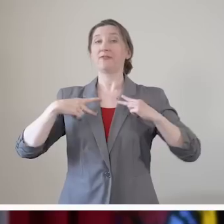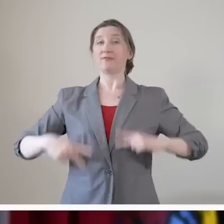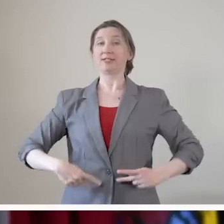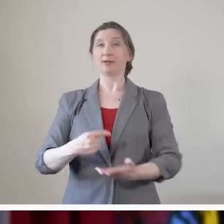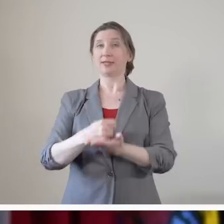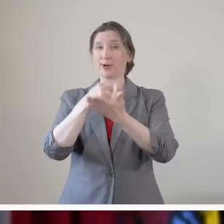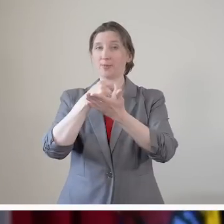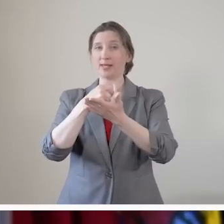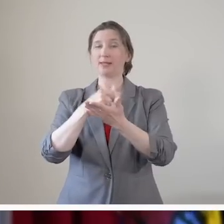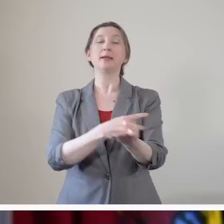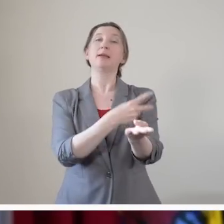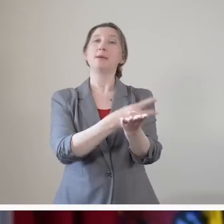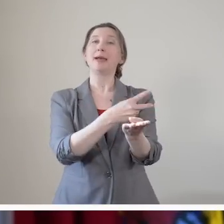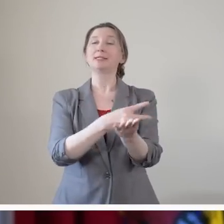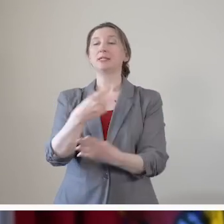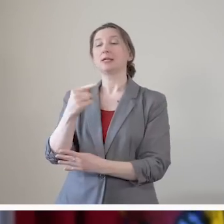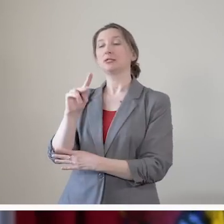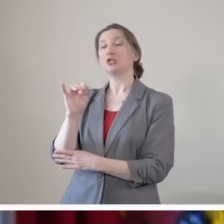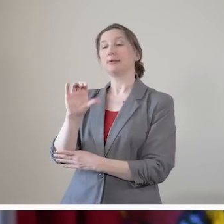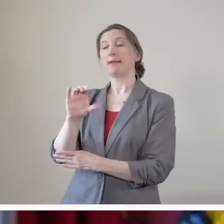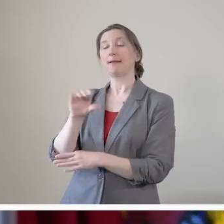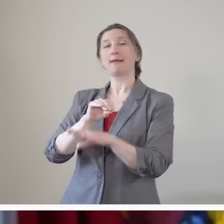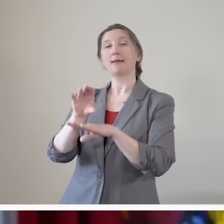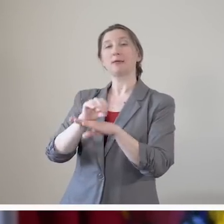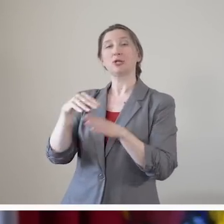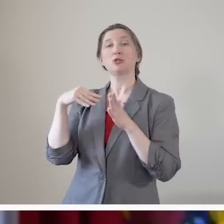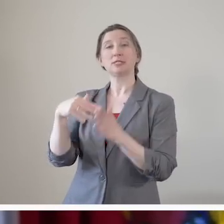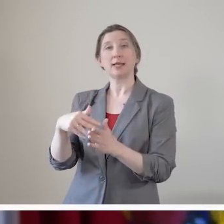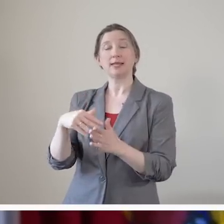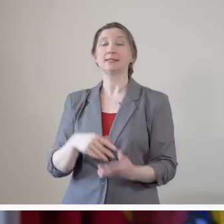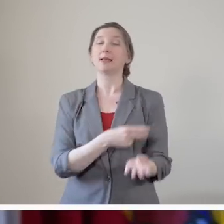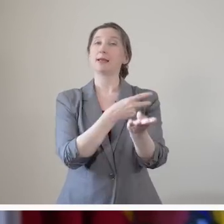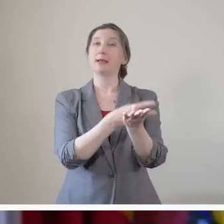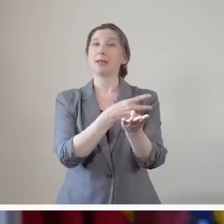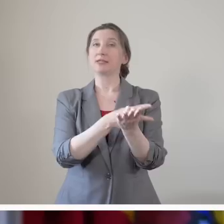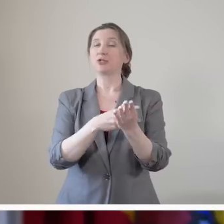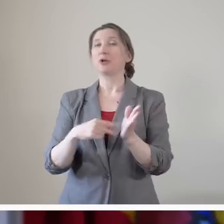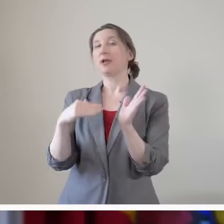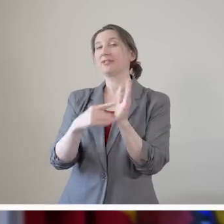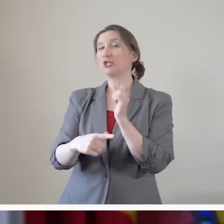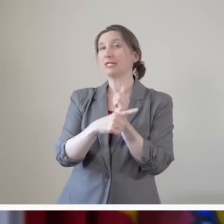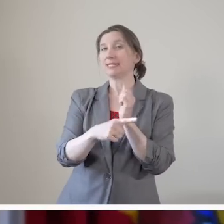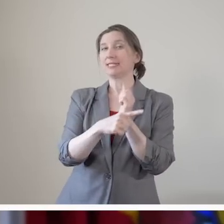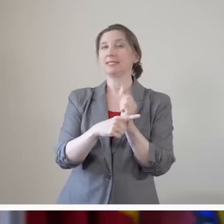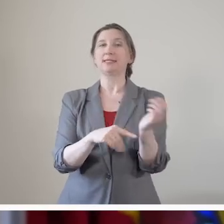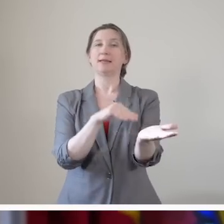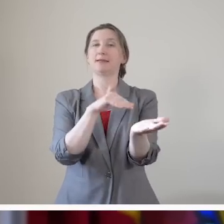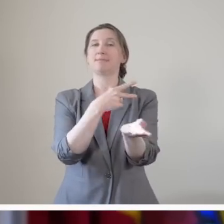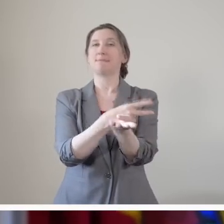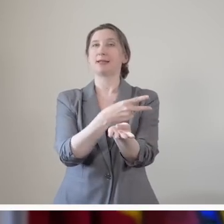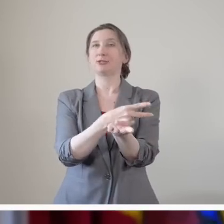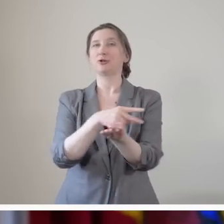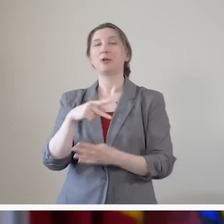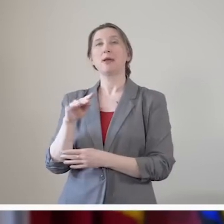Therapy, Master of Genetic Counselor Studies, Master of Physician Assistant Studies, and Master of Public